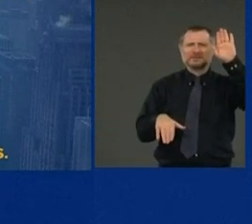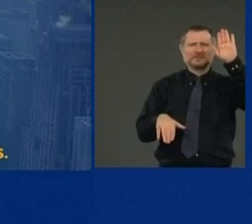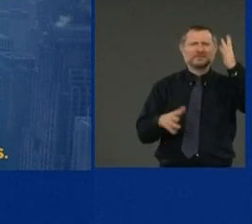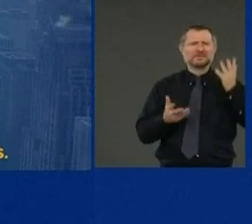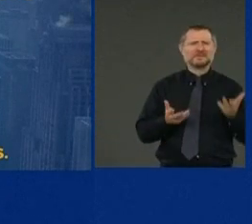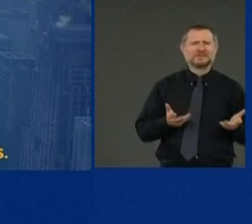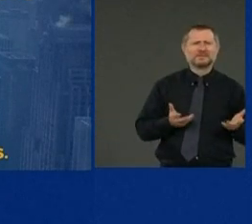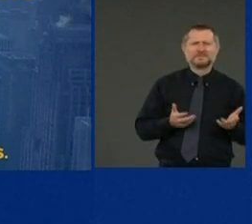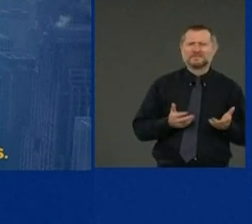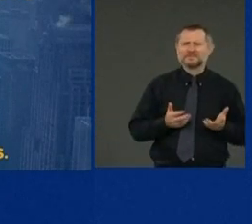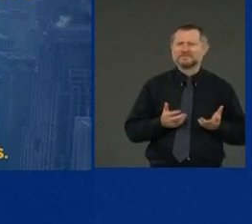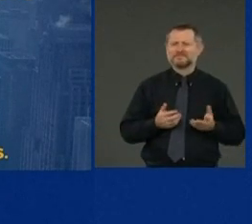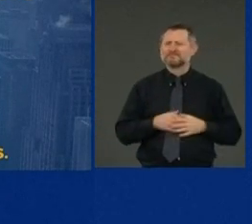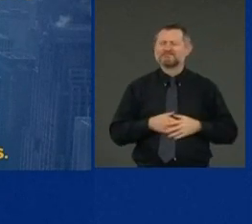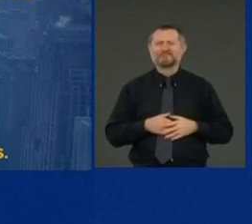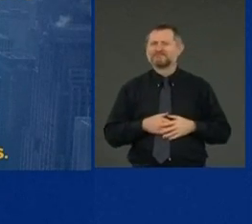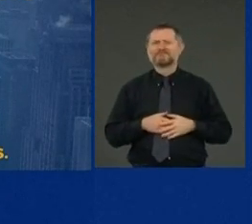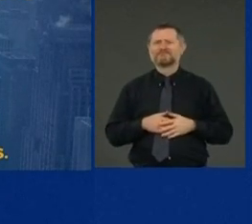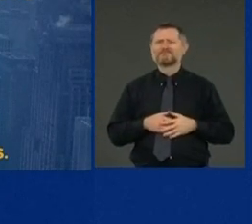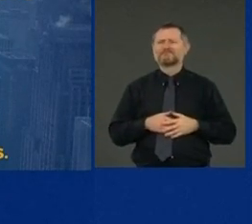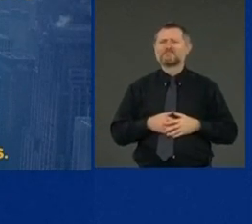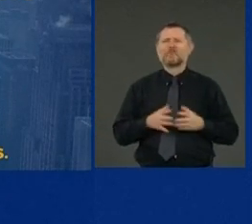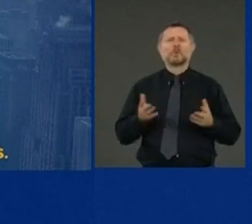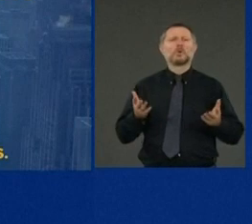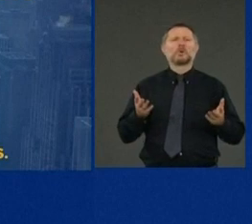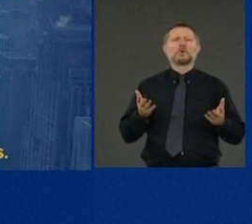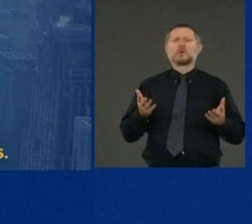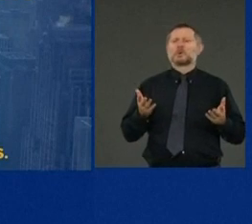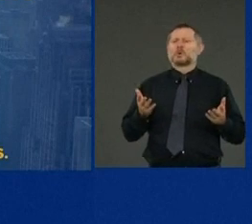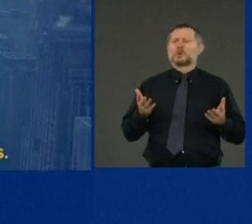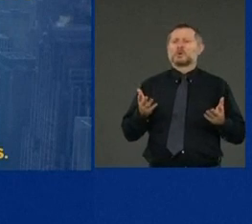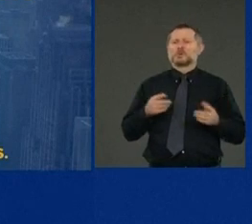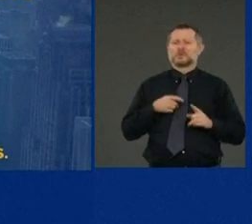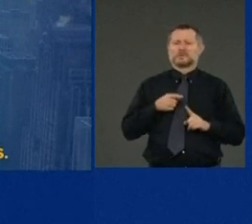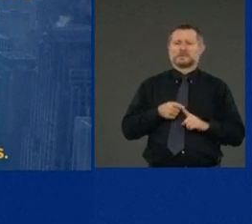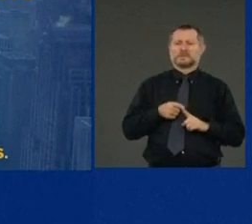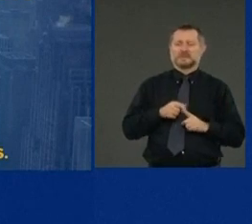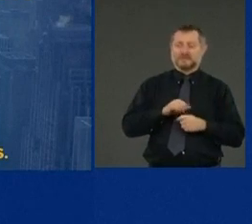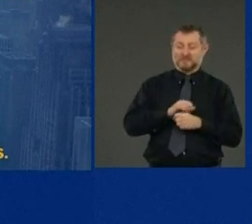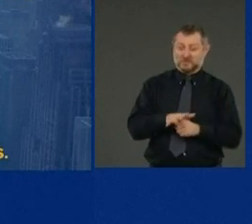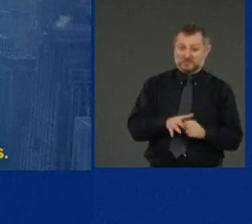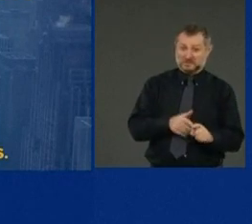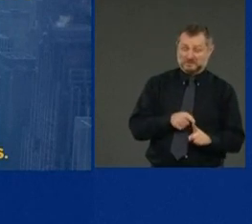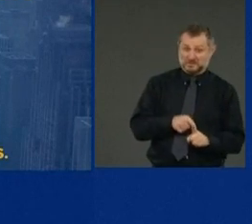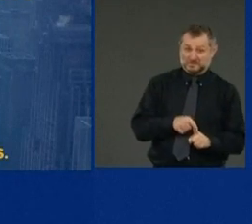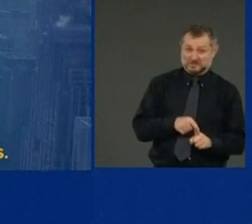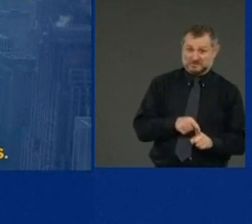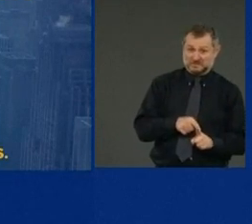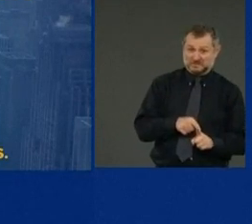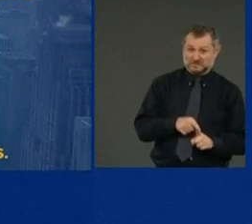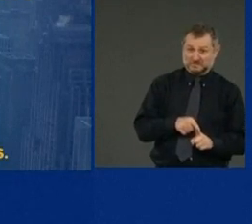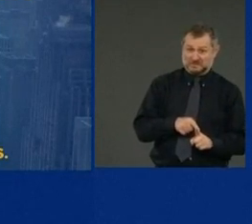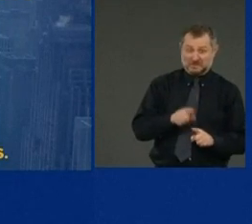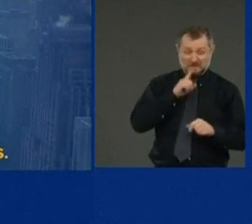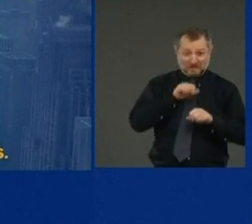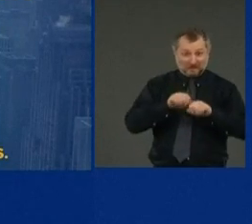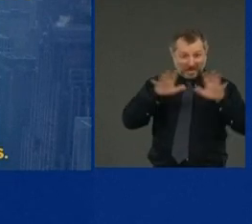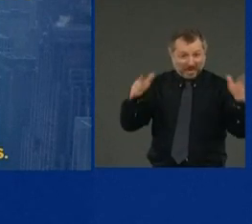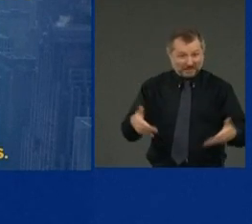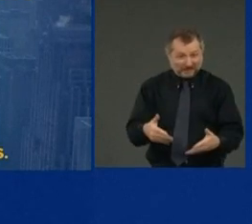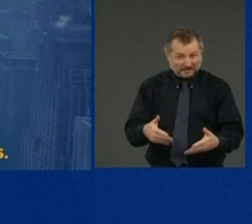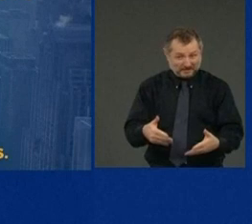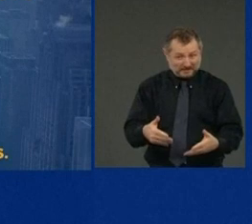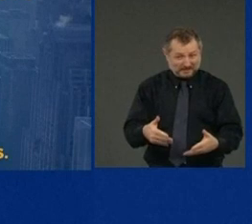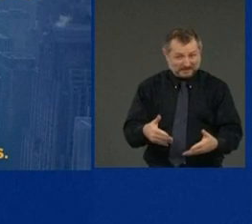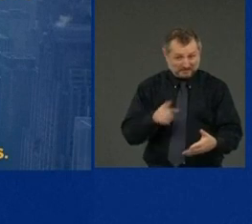What happened with this virus? What happened with this pandemic? From the get-go,